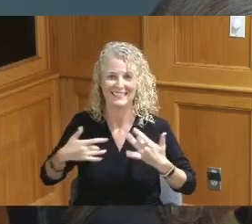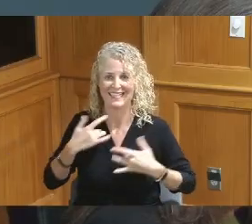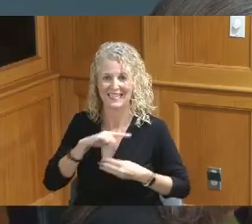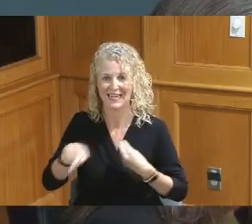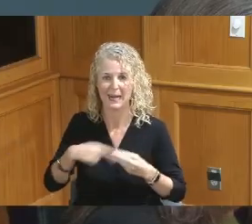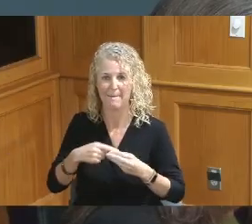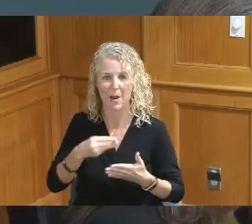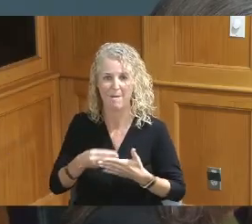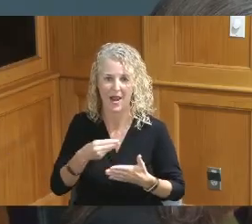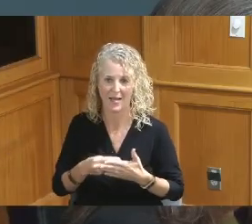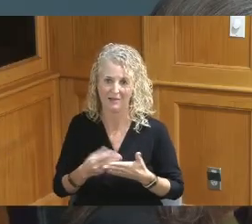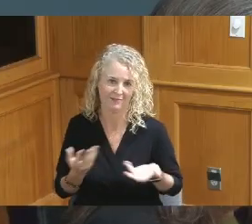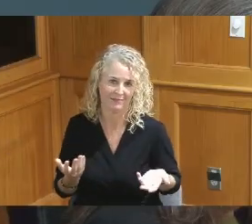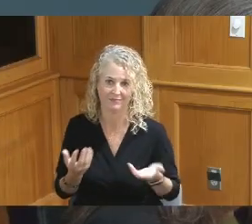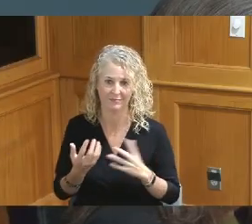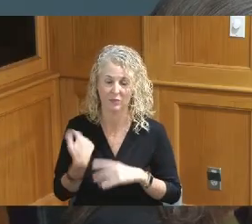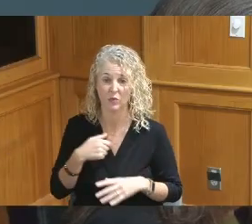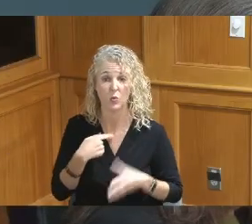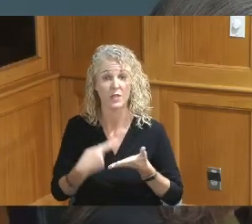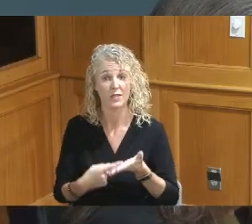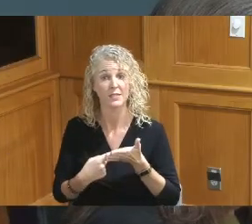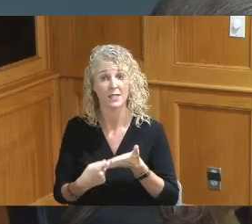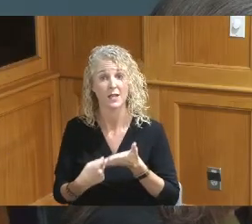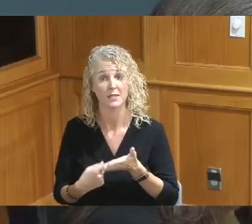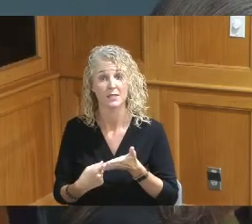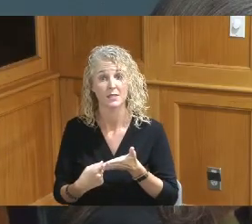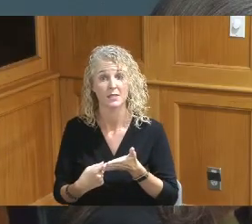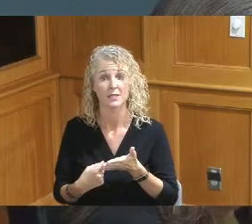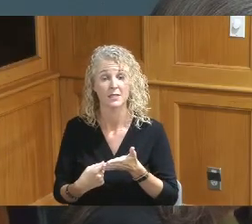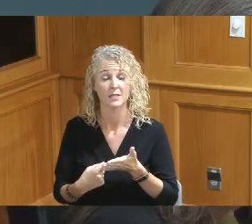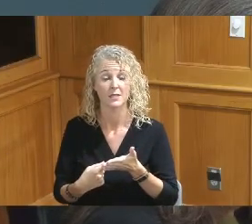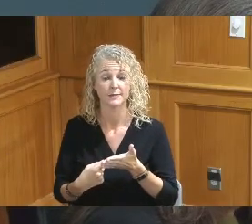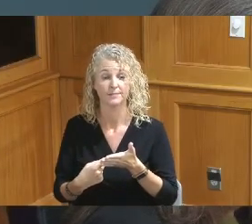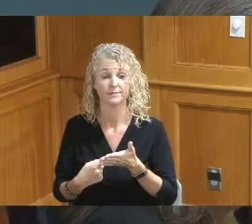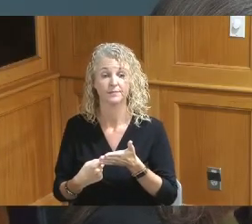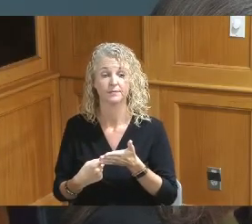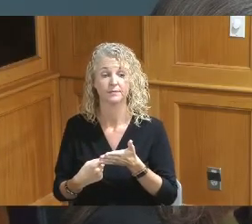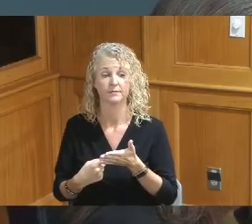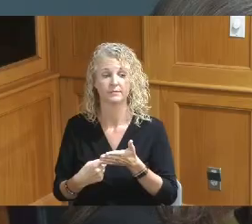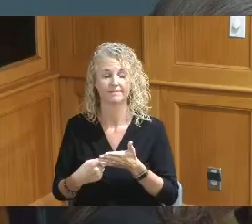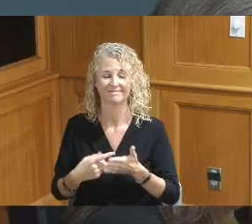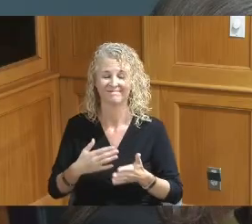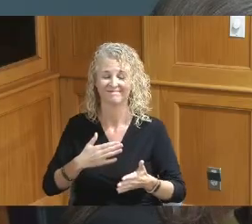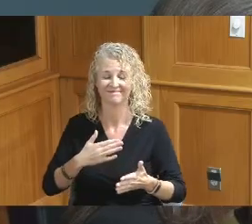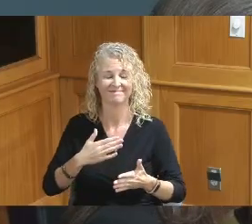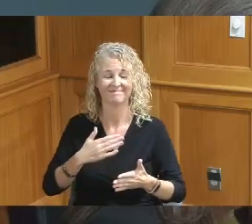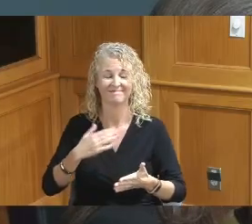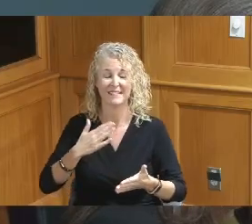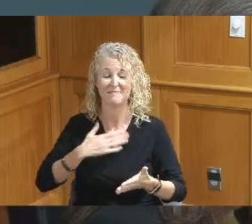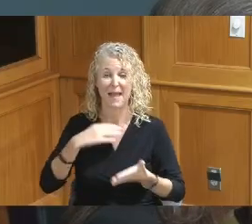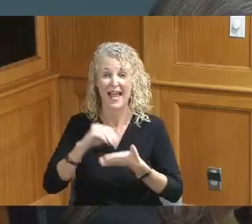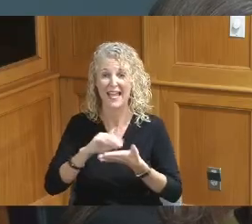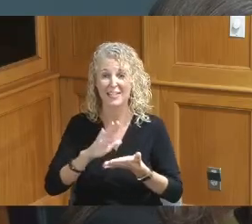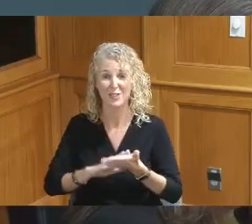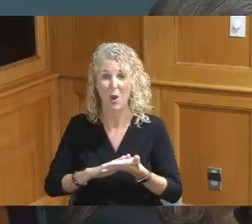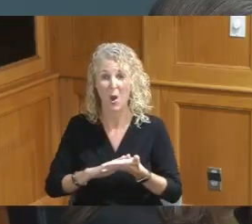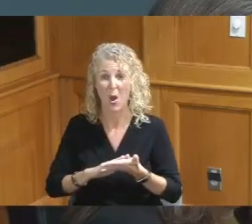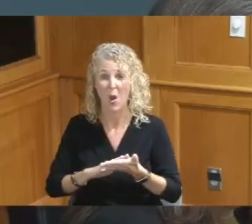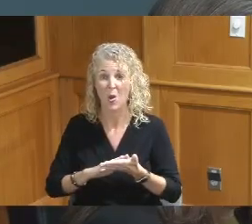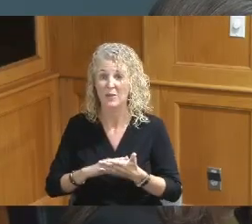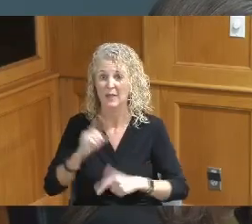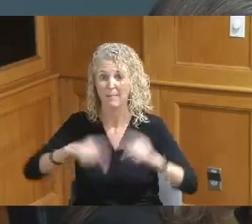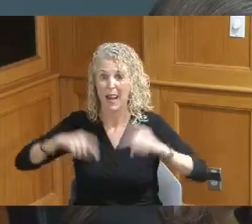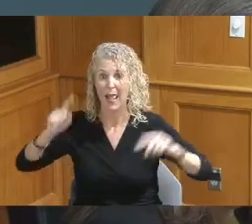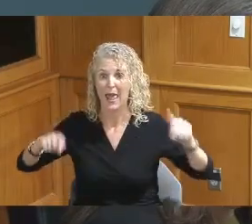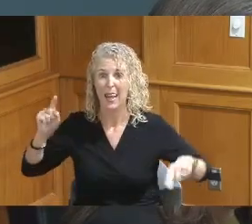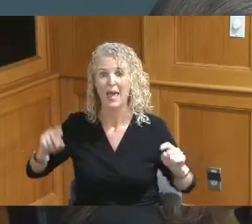money. We talk about the high number, and I'm gonna jump around because if you don't wanna see my paper,